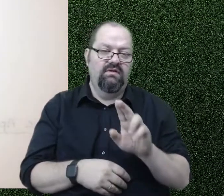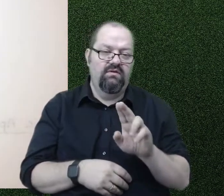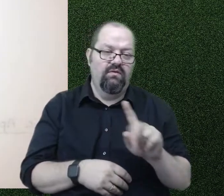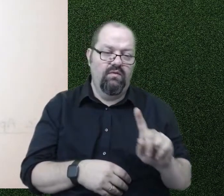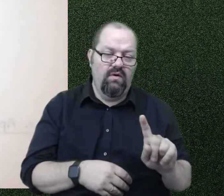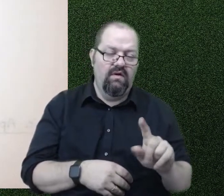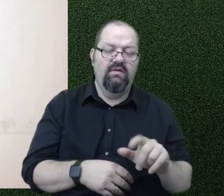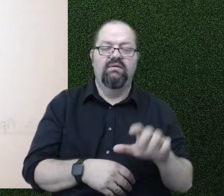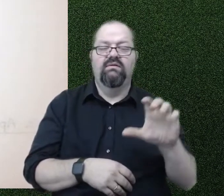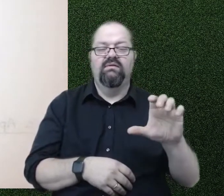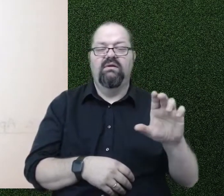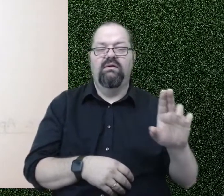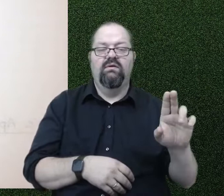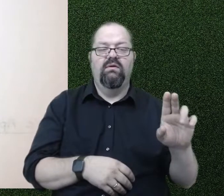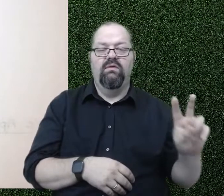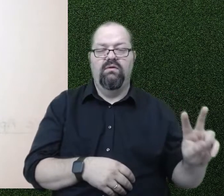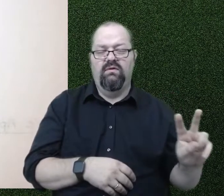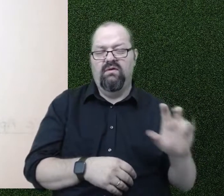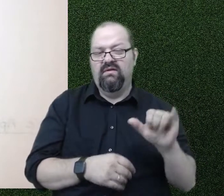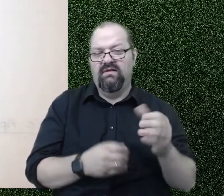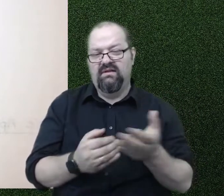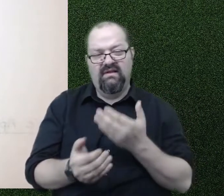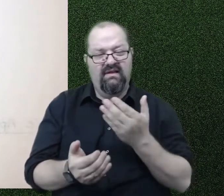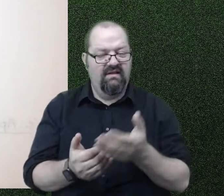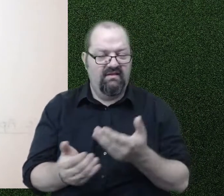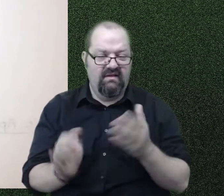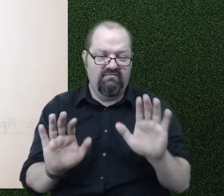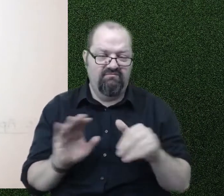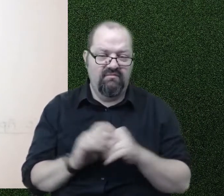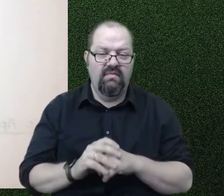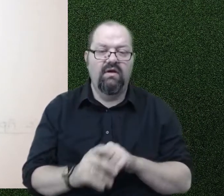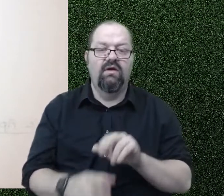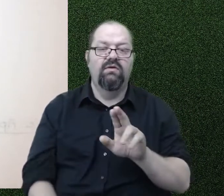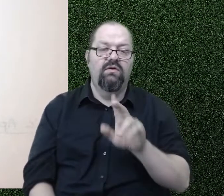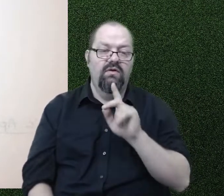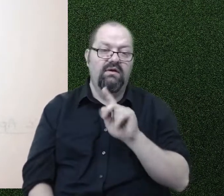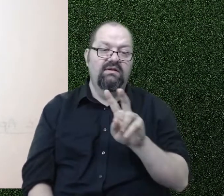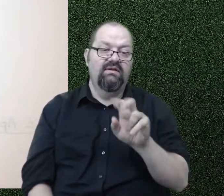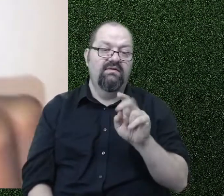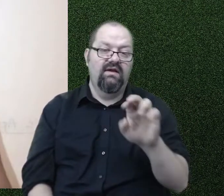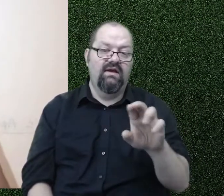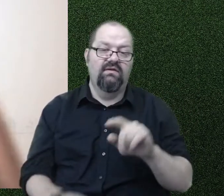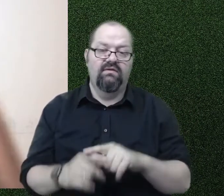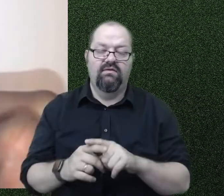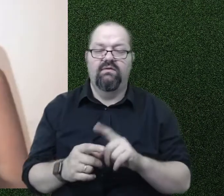this is easy breezy. U is the vector, 2, -3.